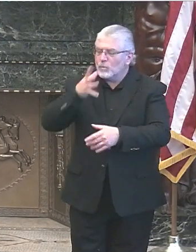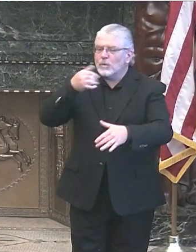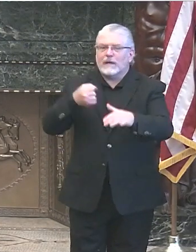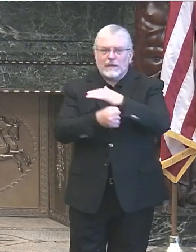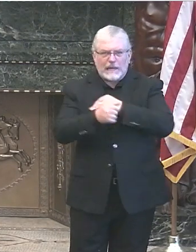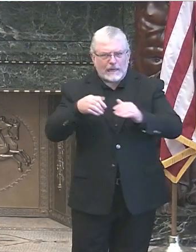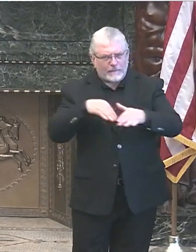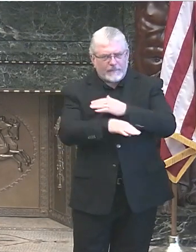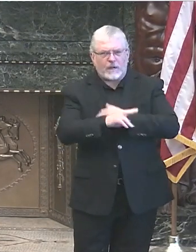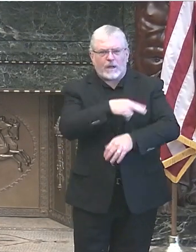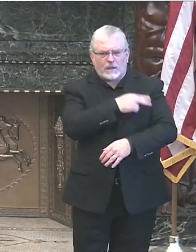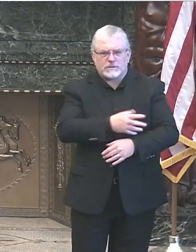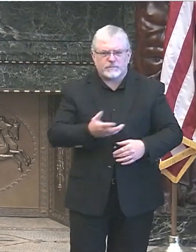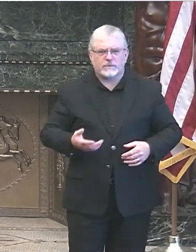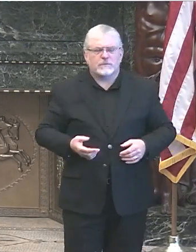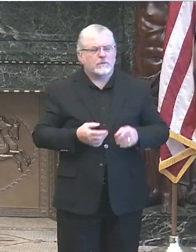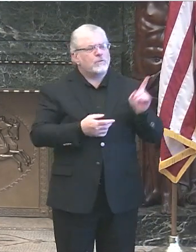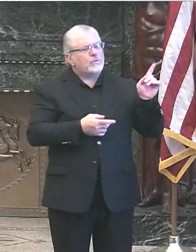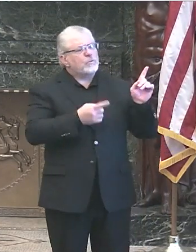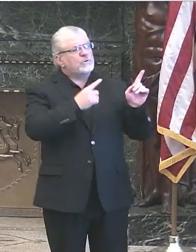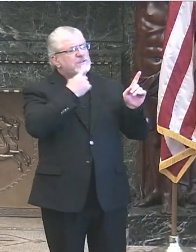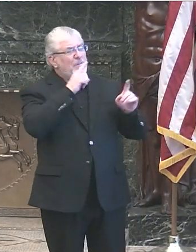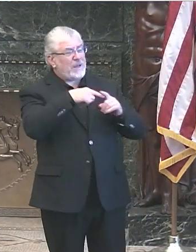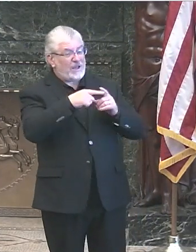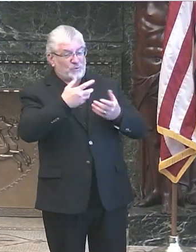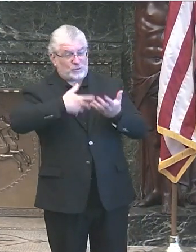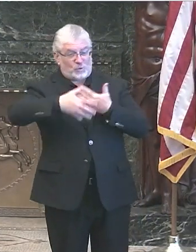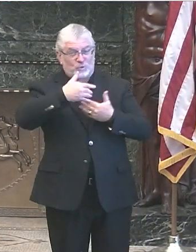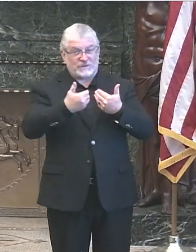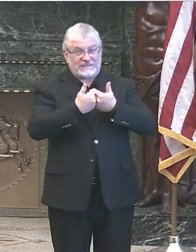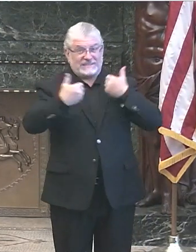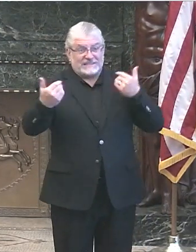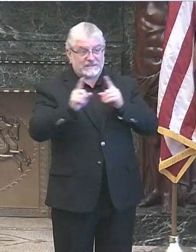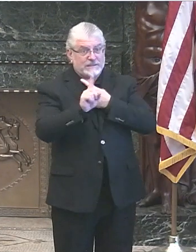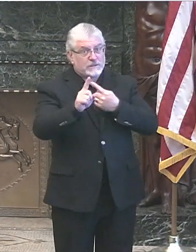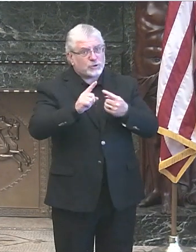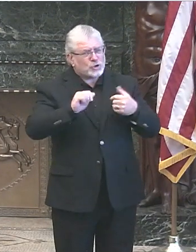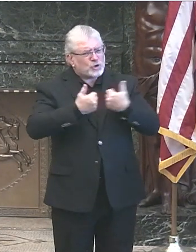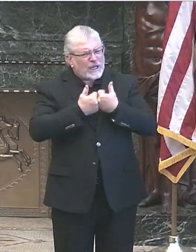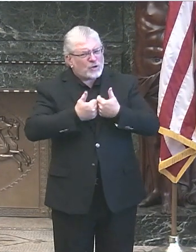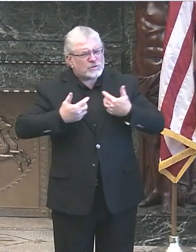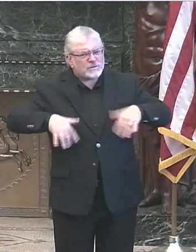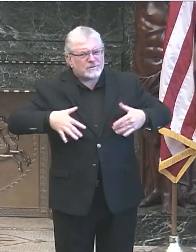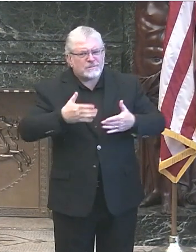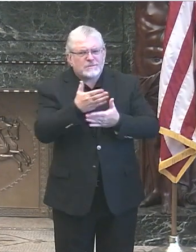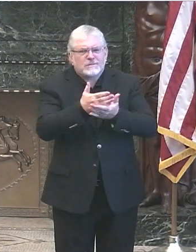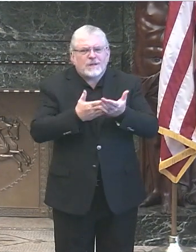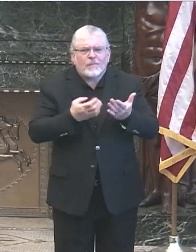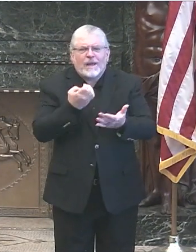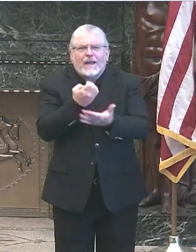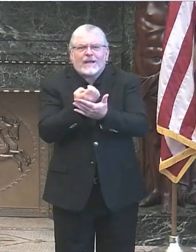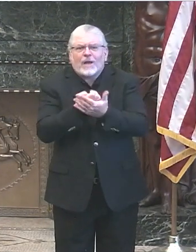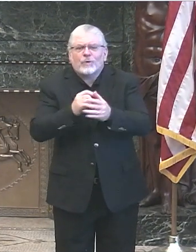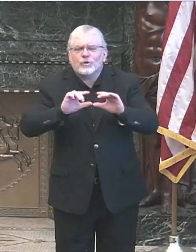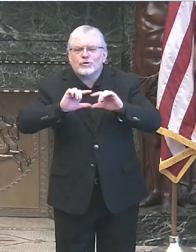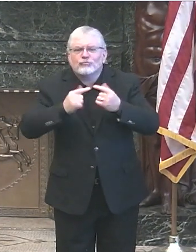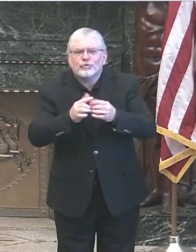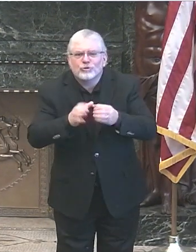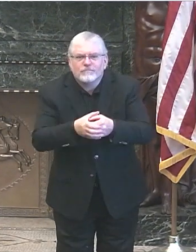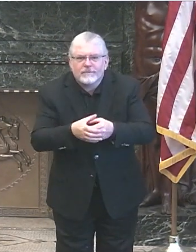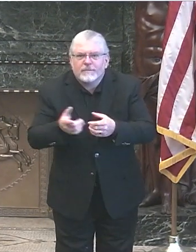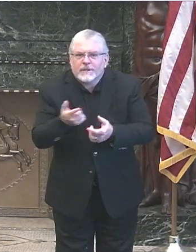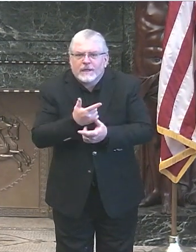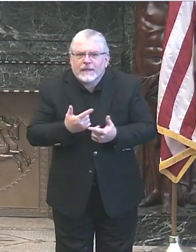if there are people in different socioeconomic groups where potentially they're all living in houses together? Do you have advice in